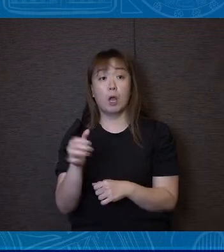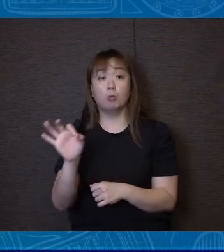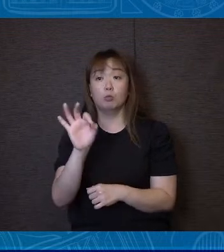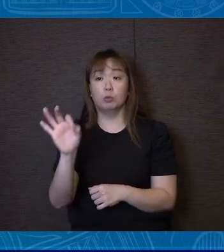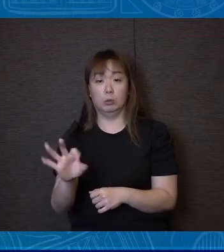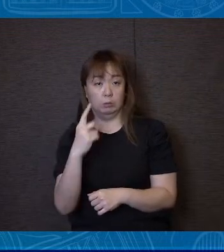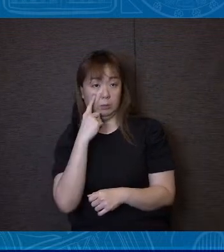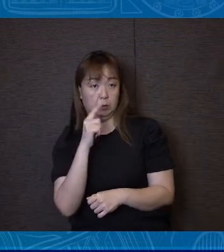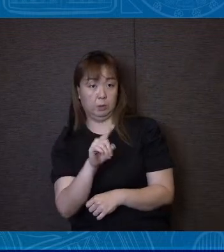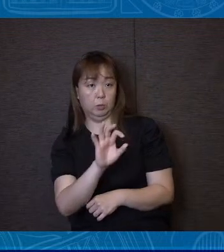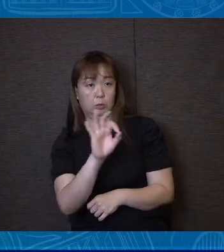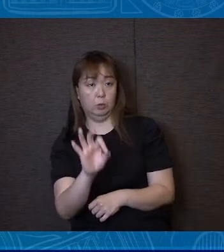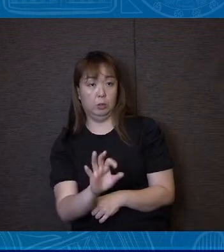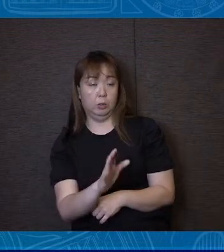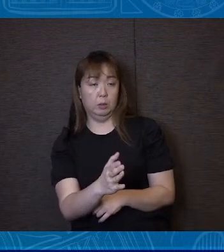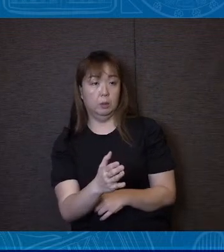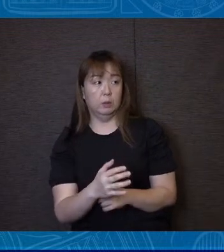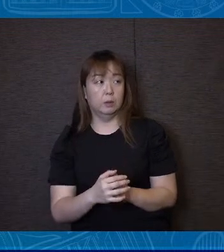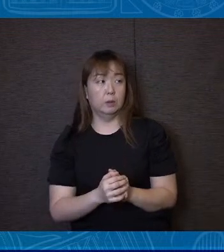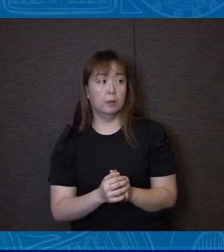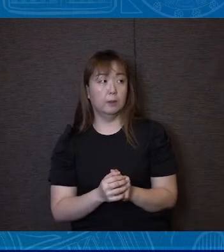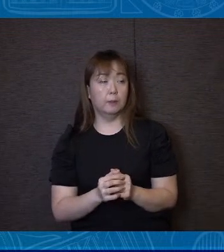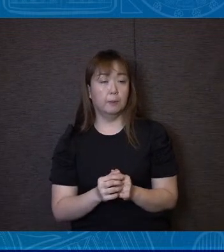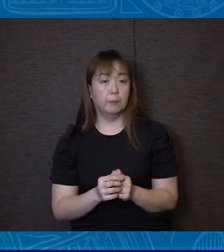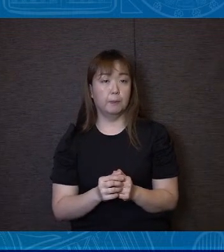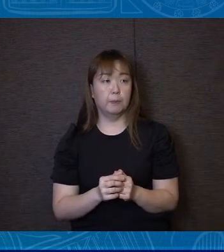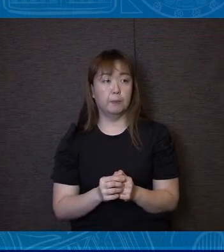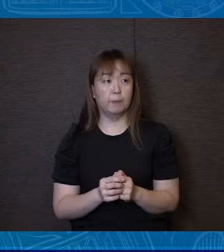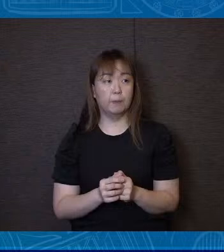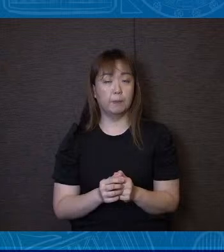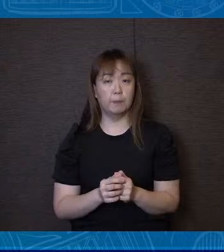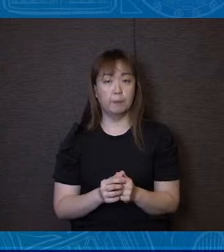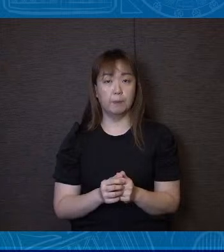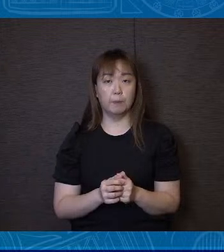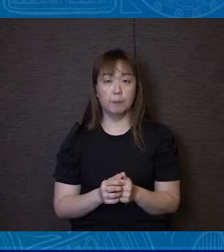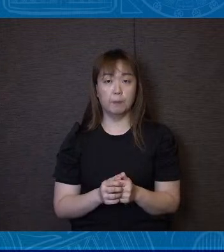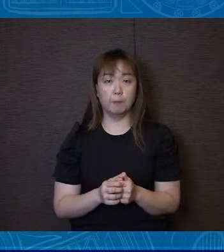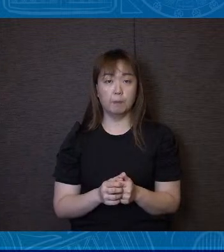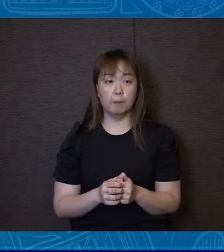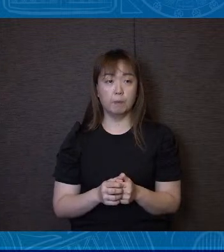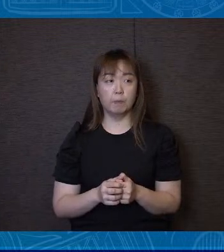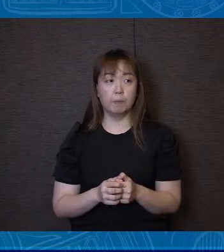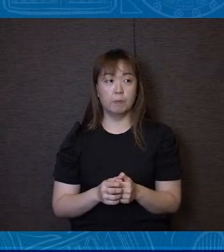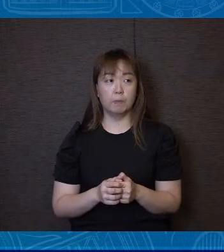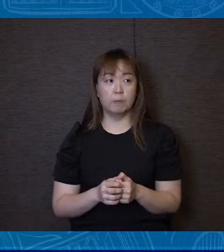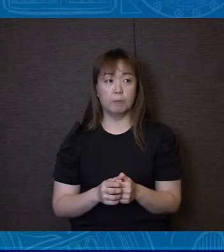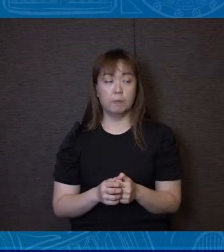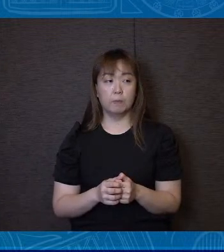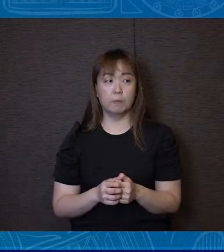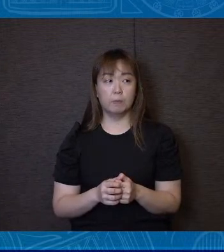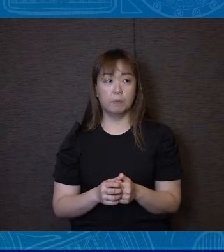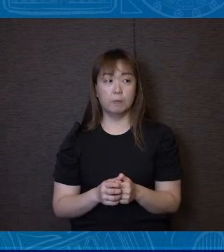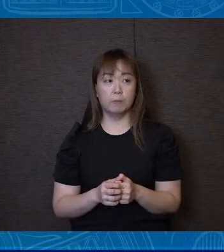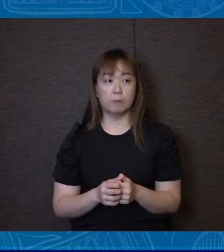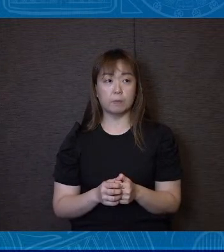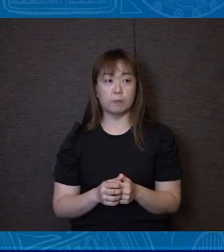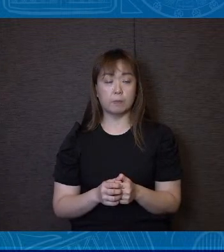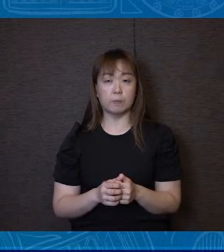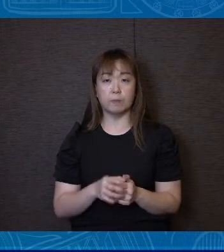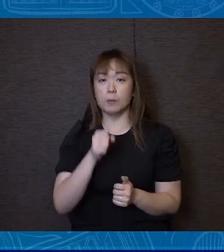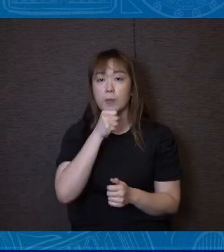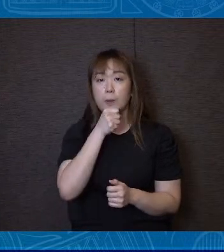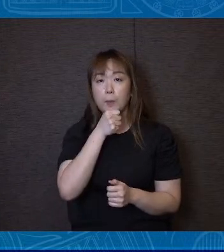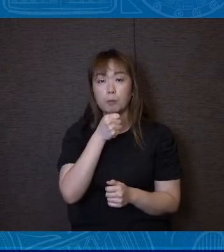see your questions here. Microphone's